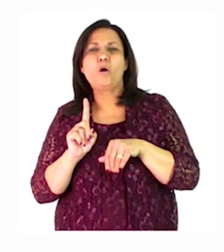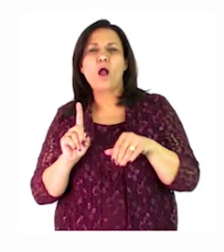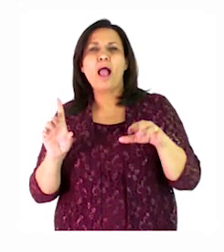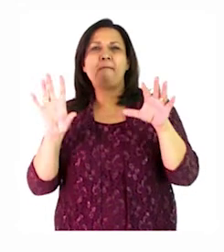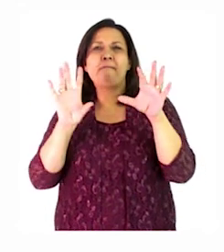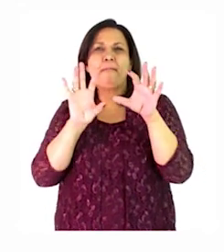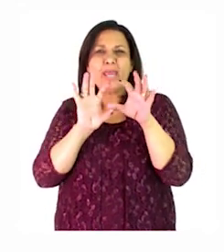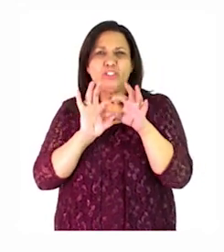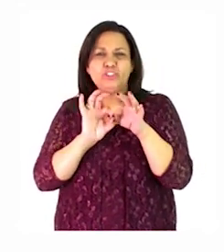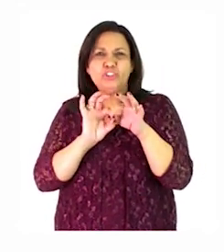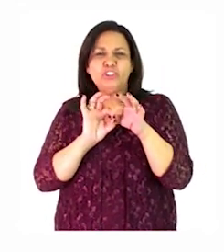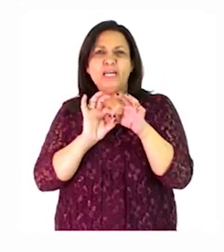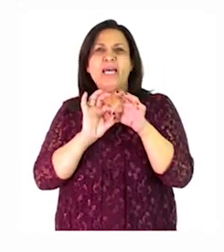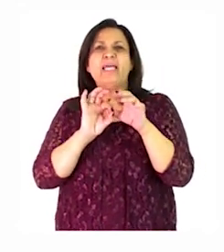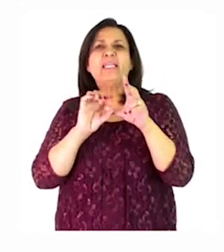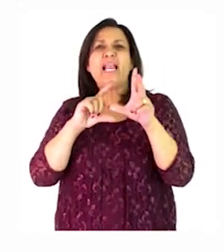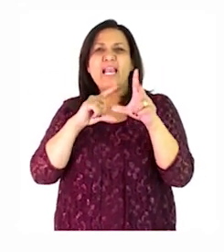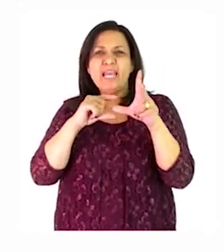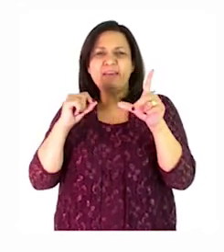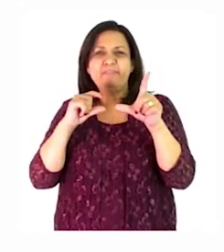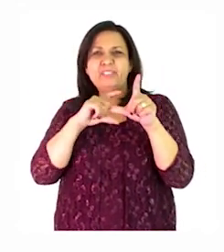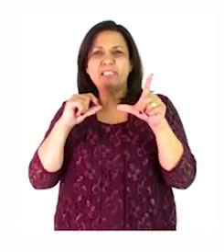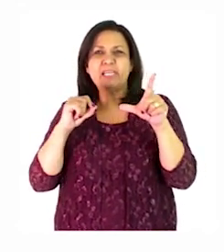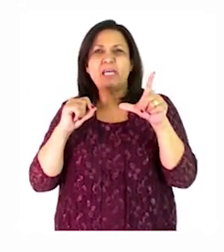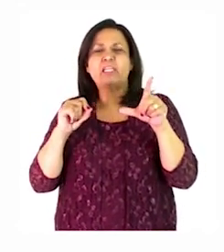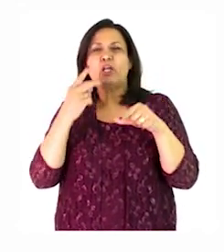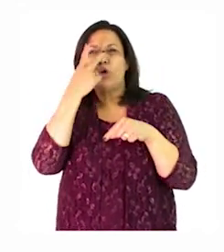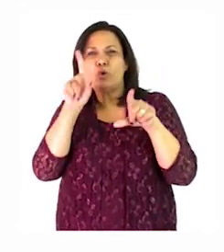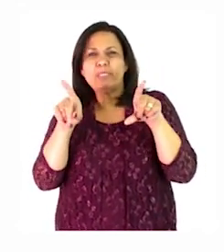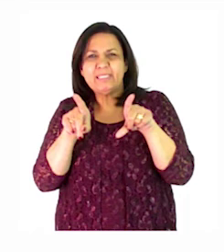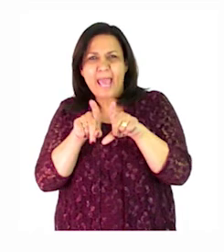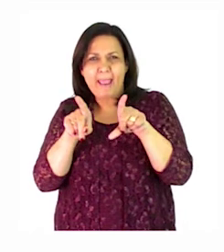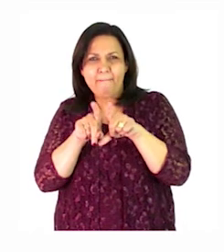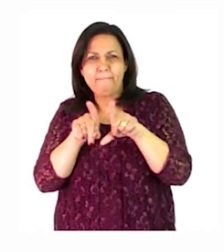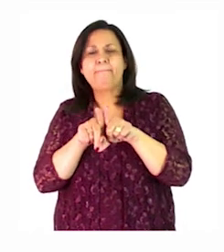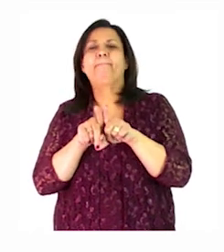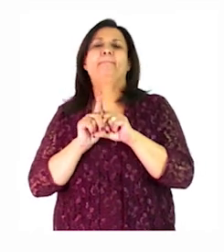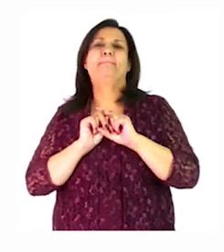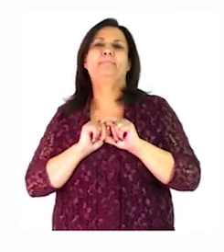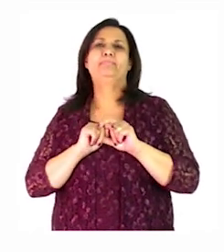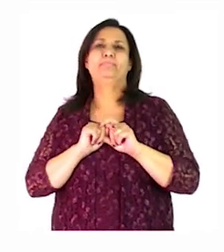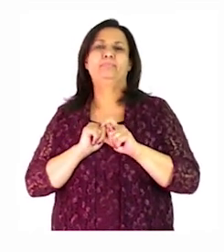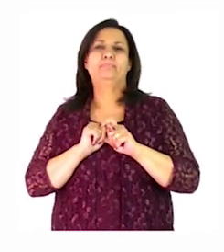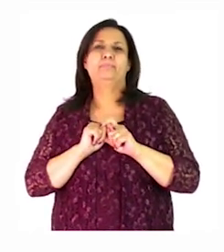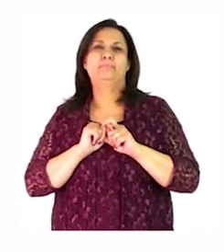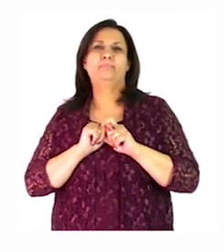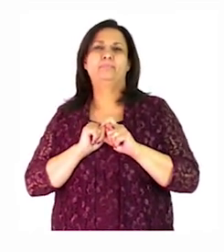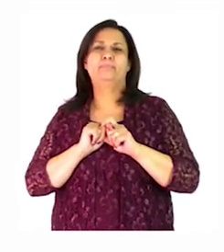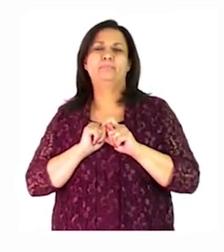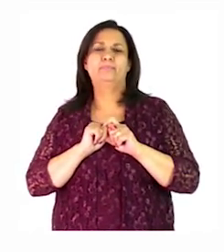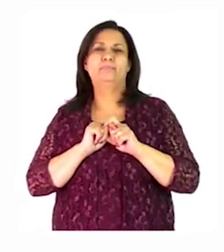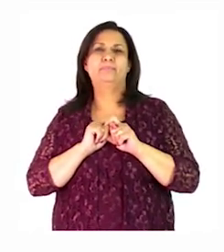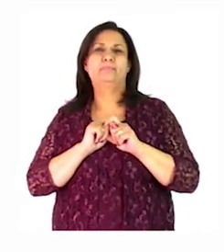leaves that look similar. Similar means they look alike or